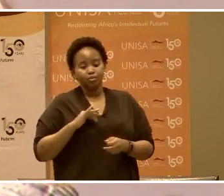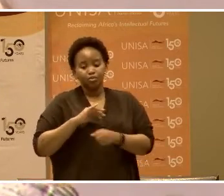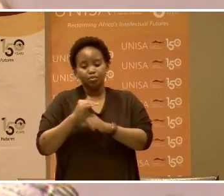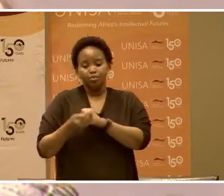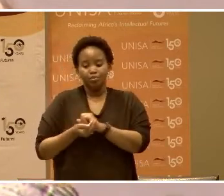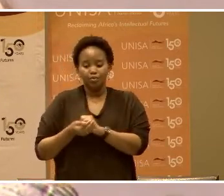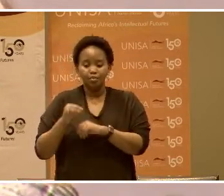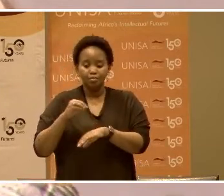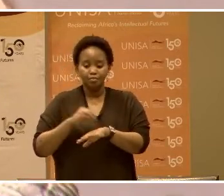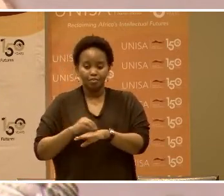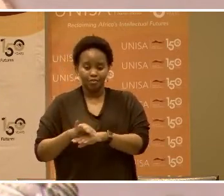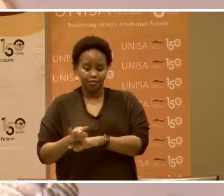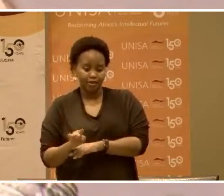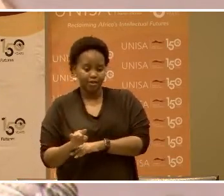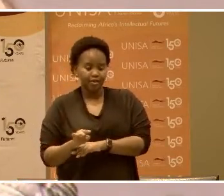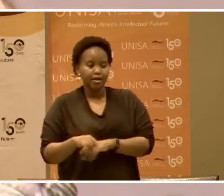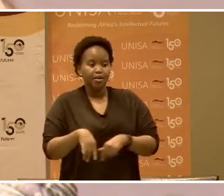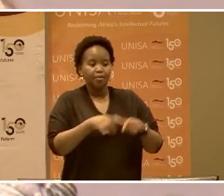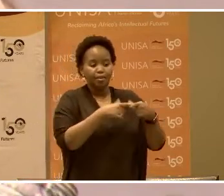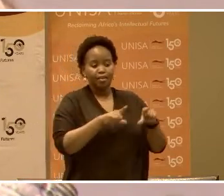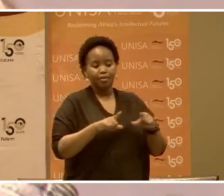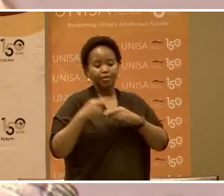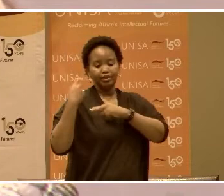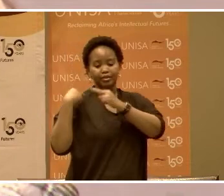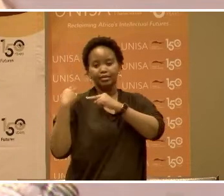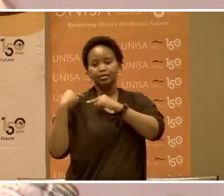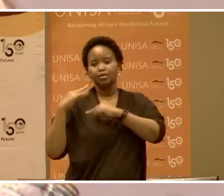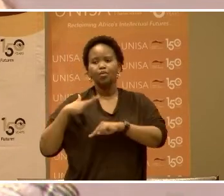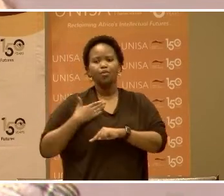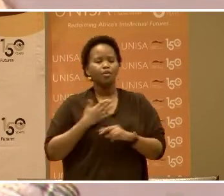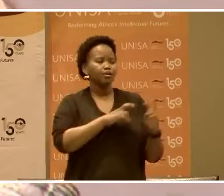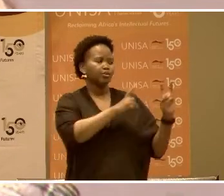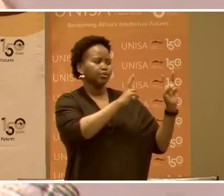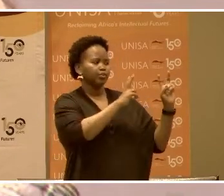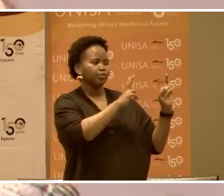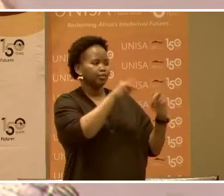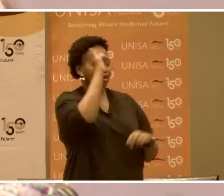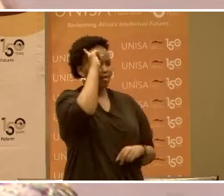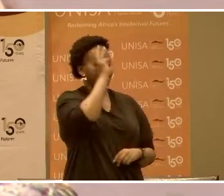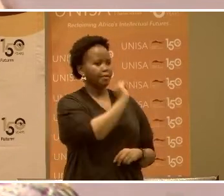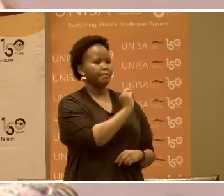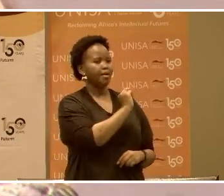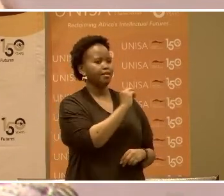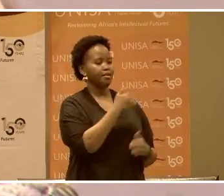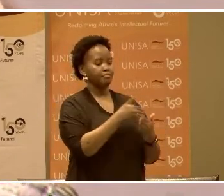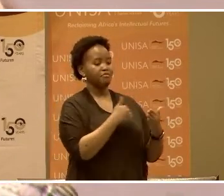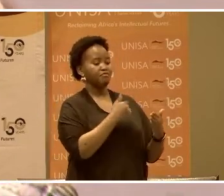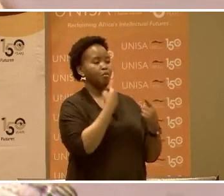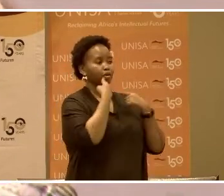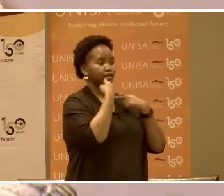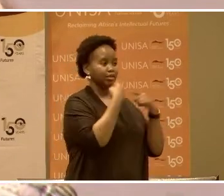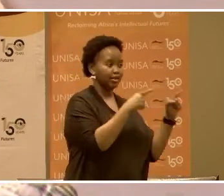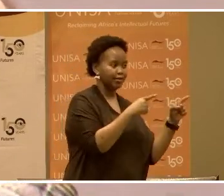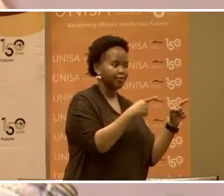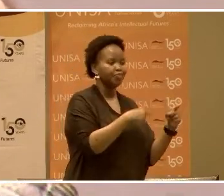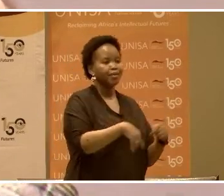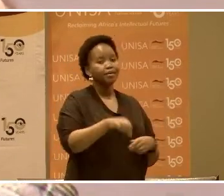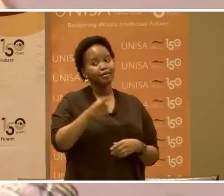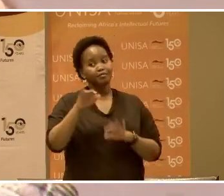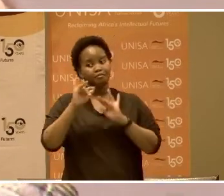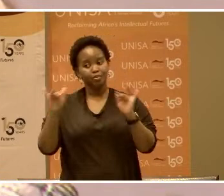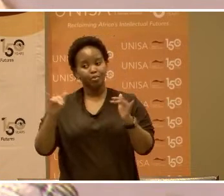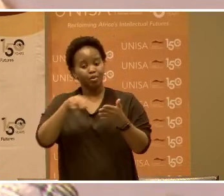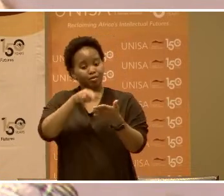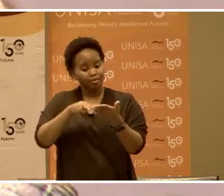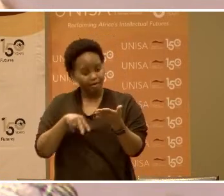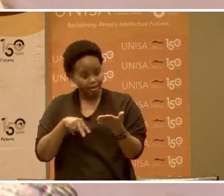languages and heritage, I want to leave you with the words of President Nelson Mandela: readers are leaders. The power